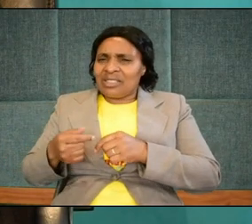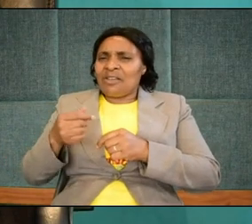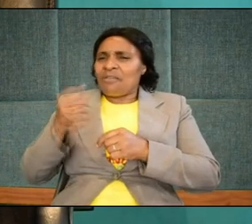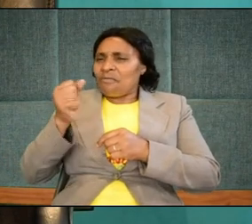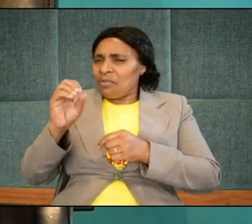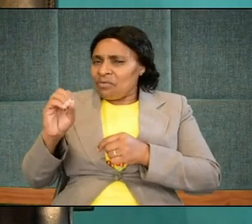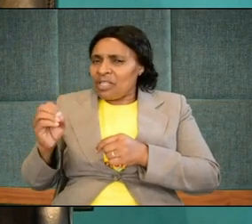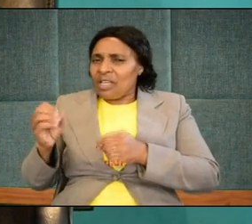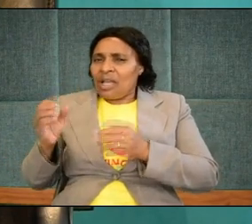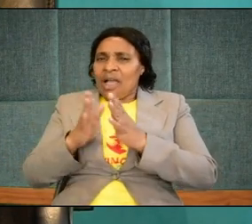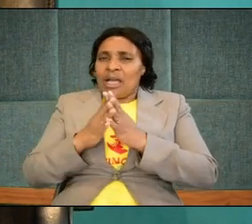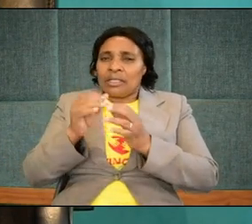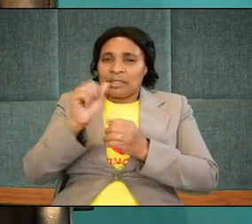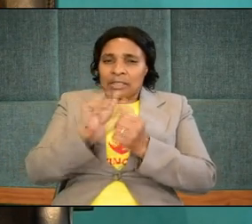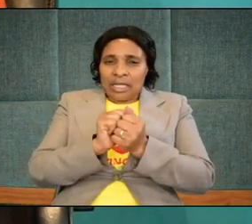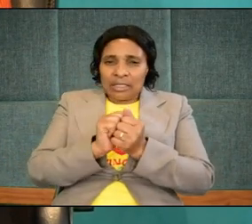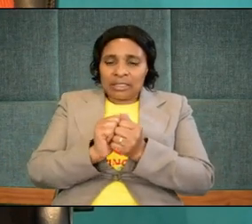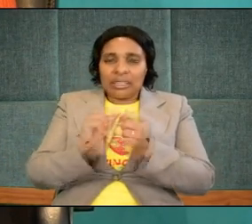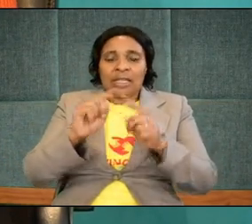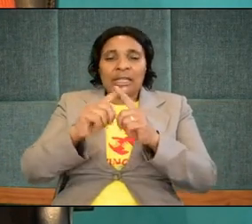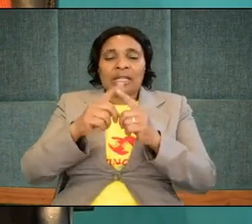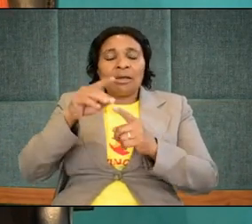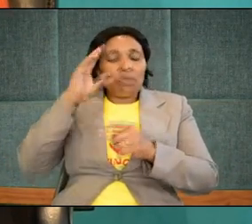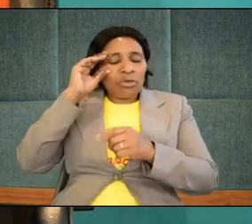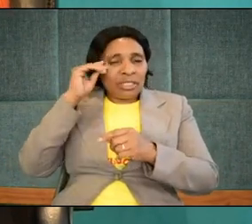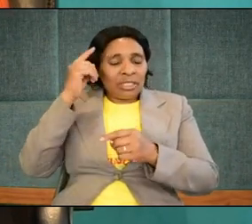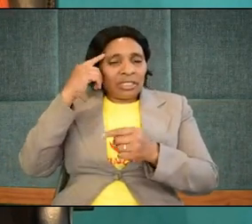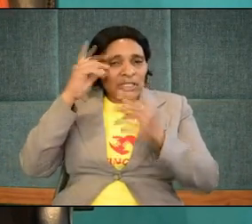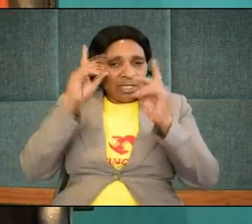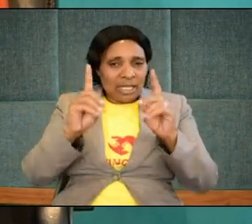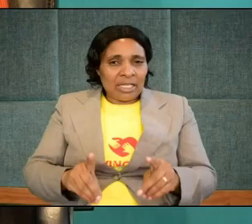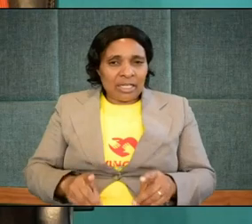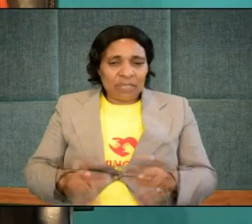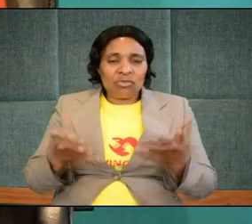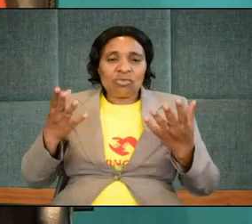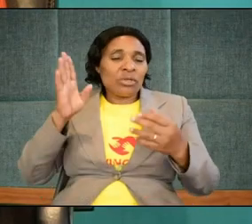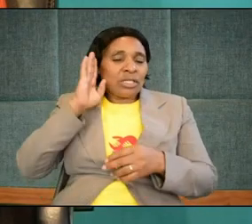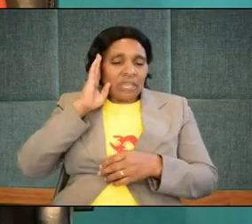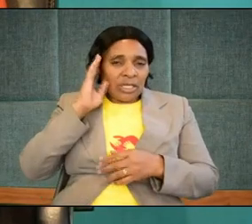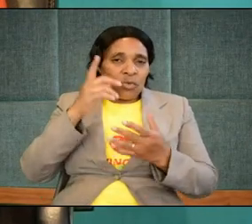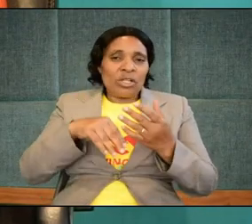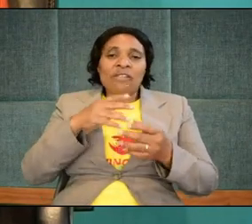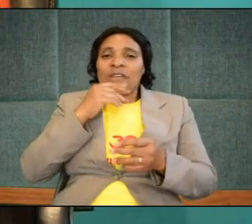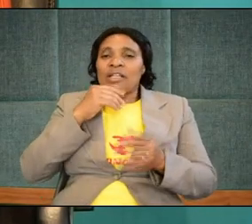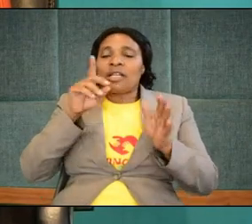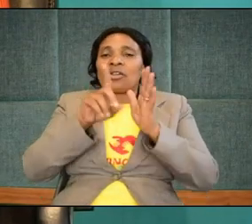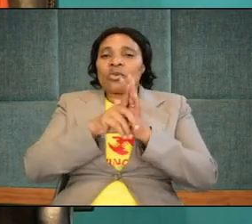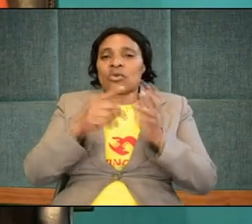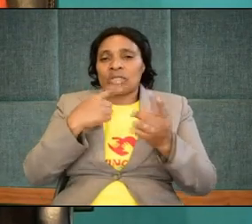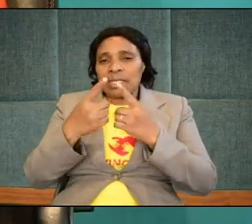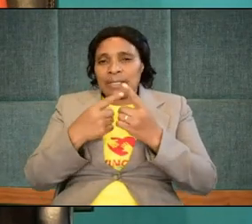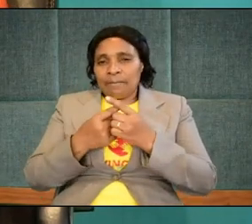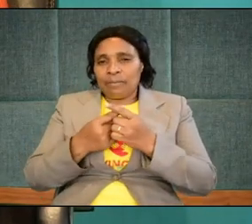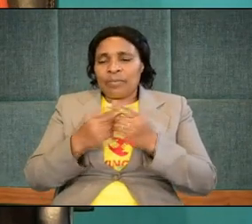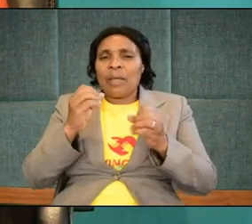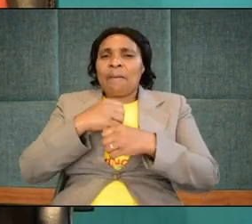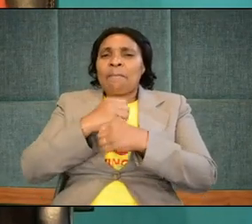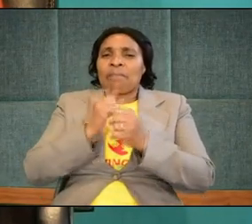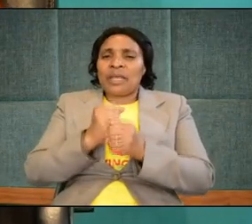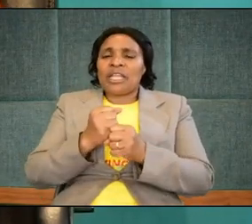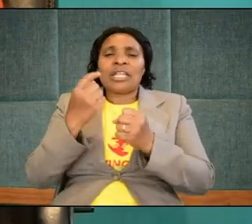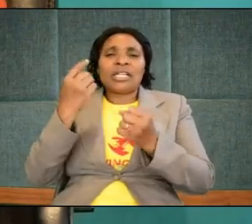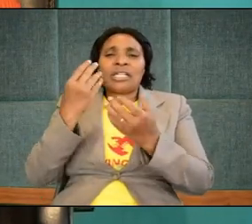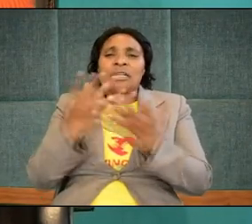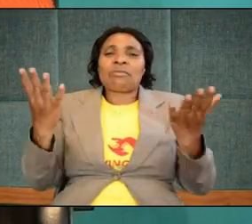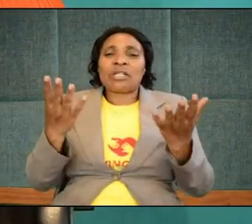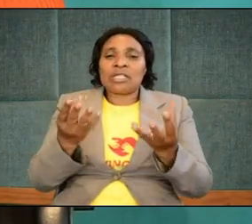tens. And Moses decided to listen to what his father-in-law had to say, and no doubt this made things a whole lot easier for